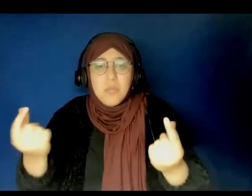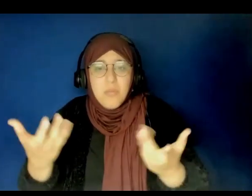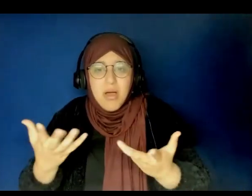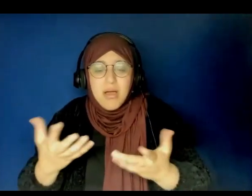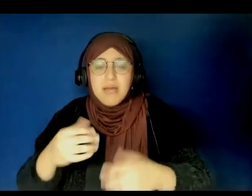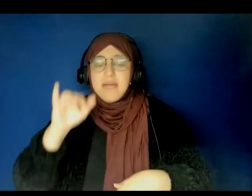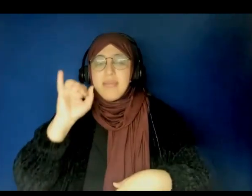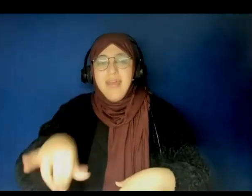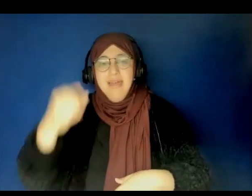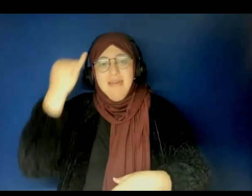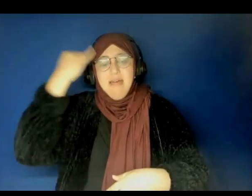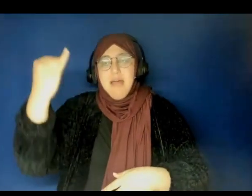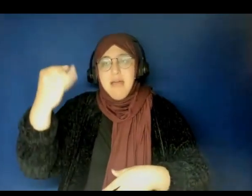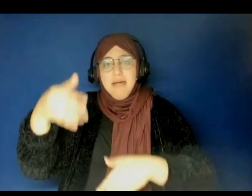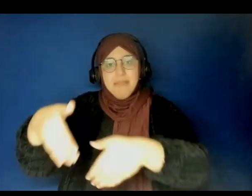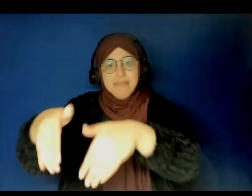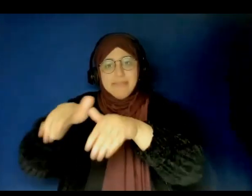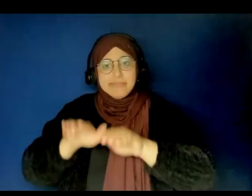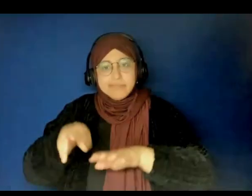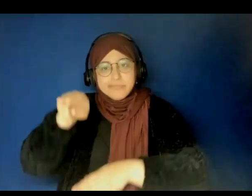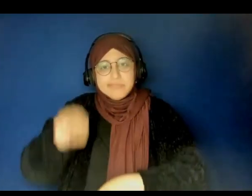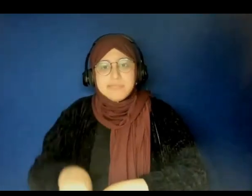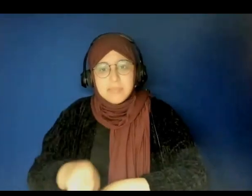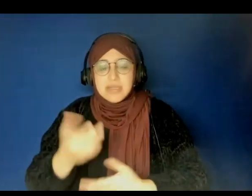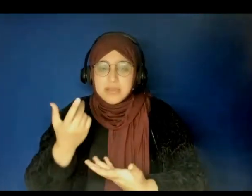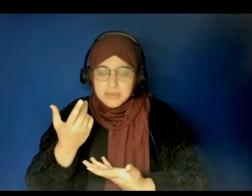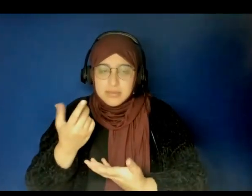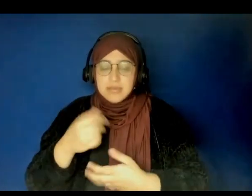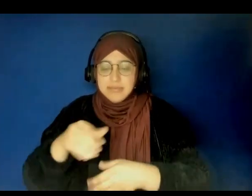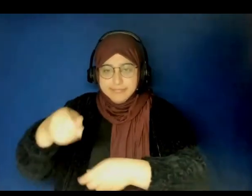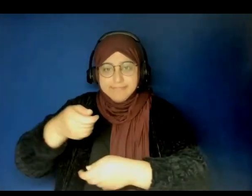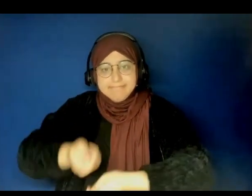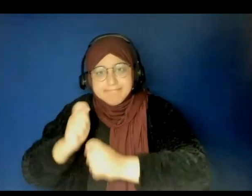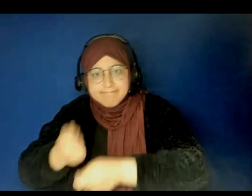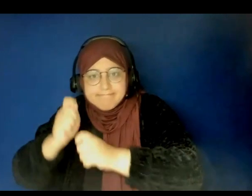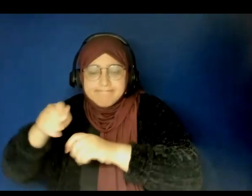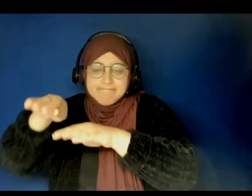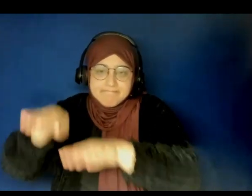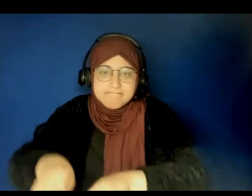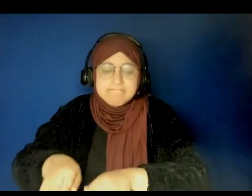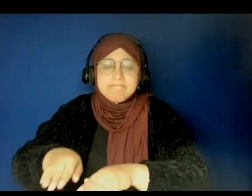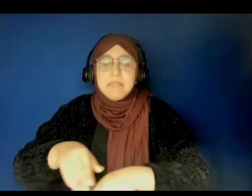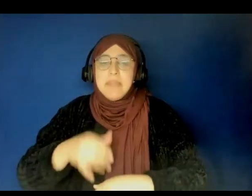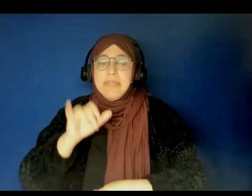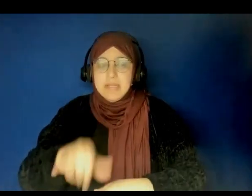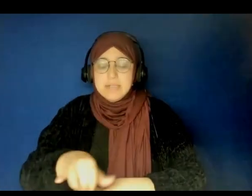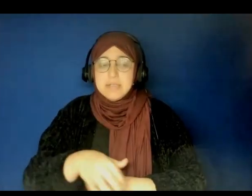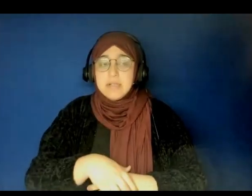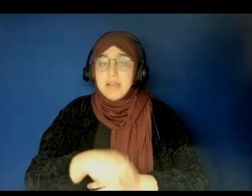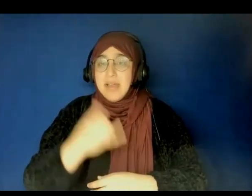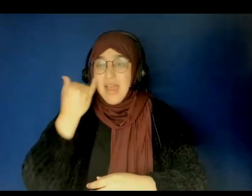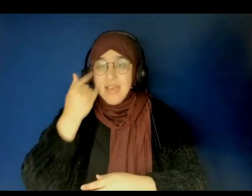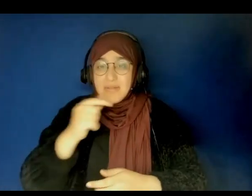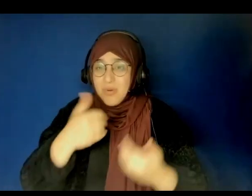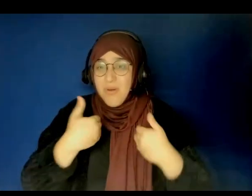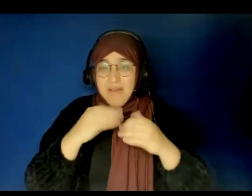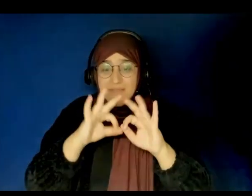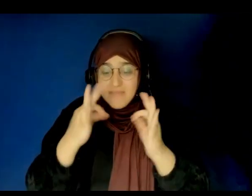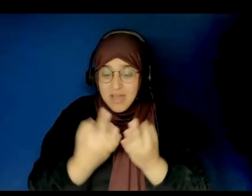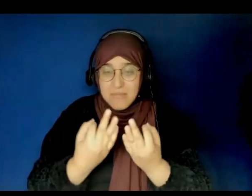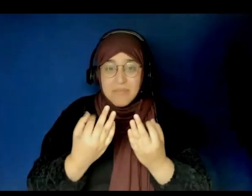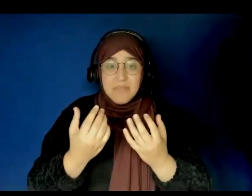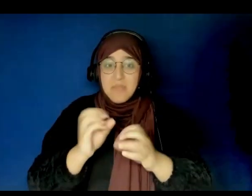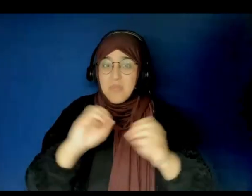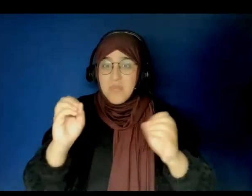If you pass away and you do not have Muslim family who are your next of kin, if you have non-Muslim family or no family at